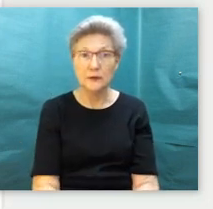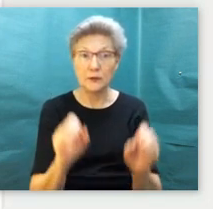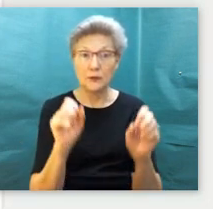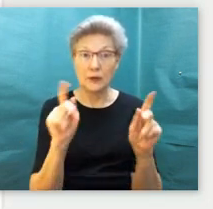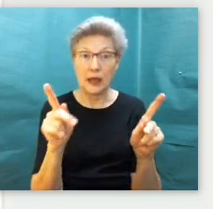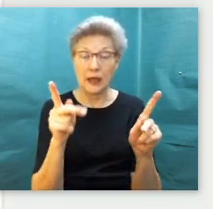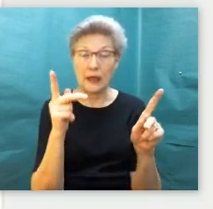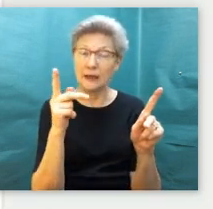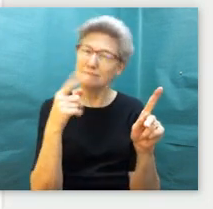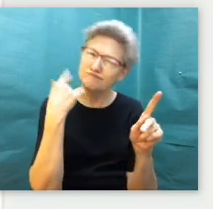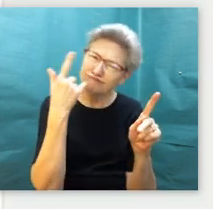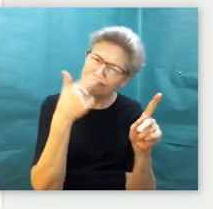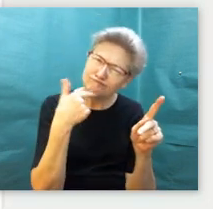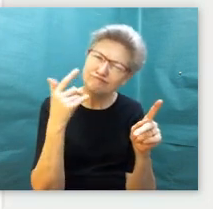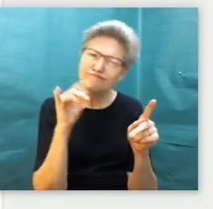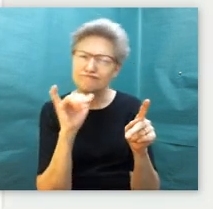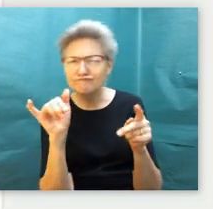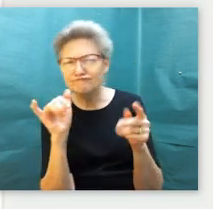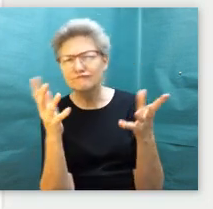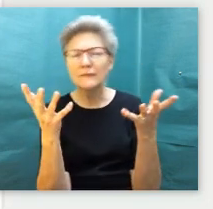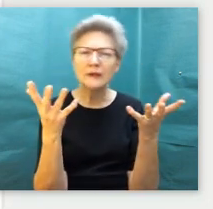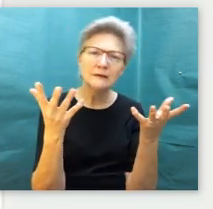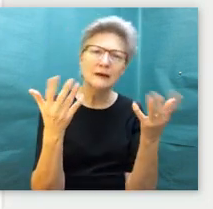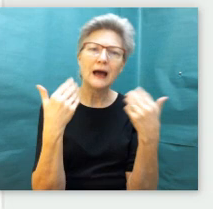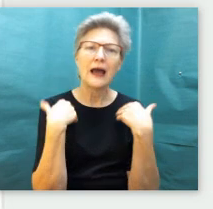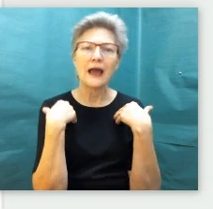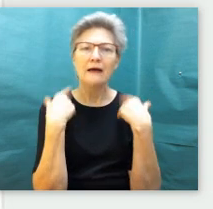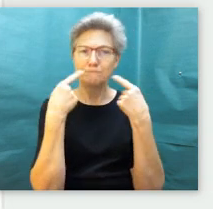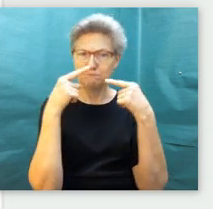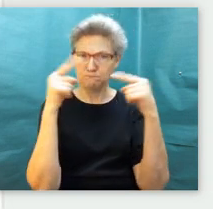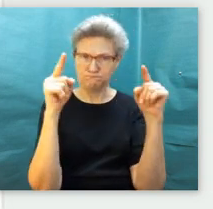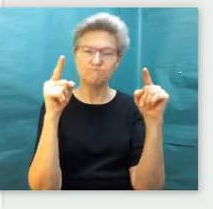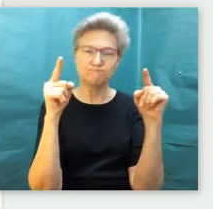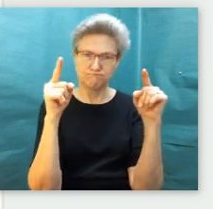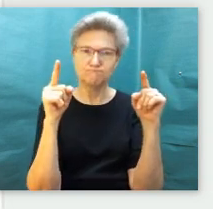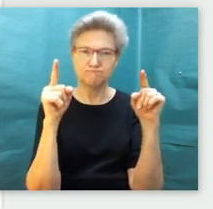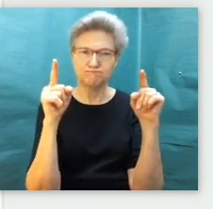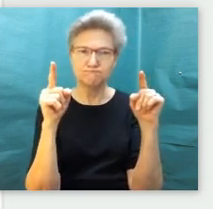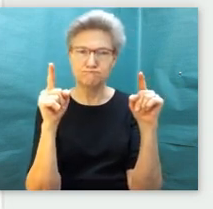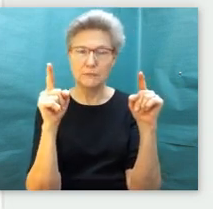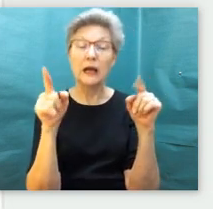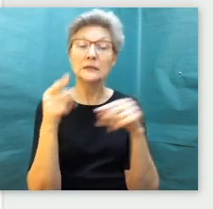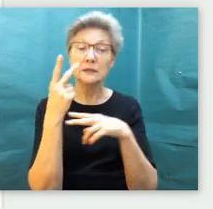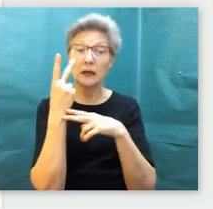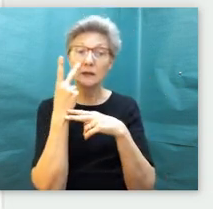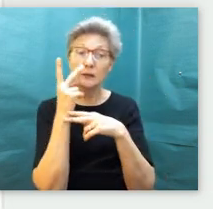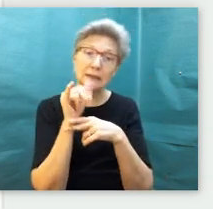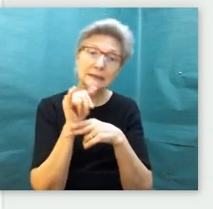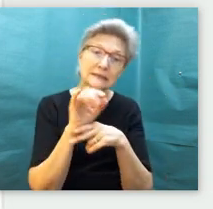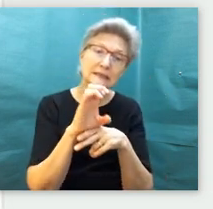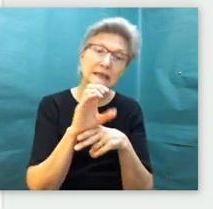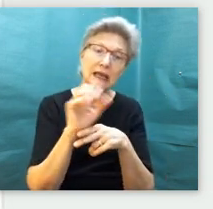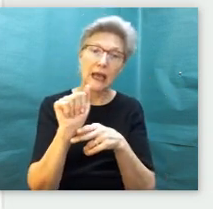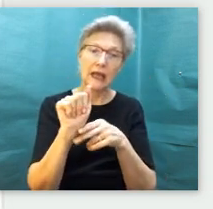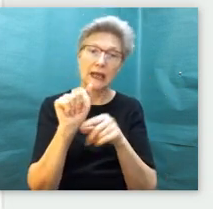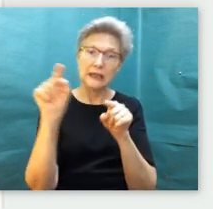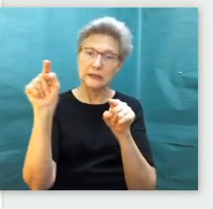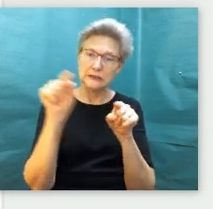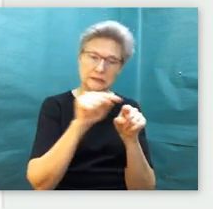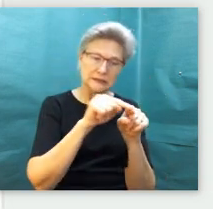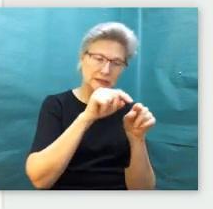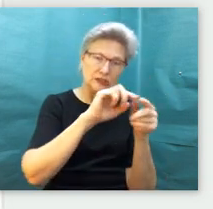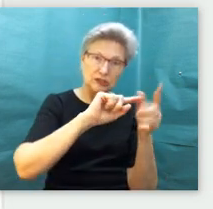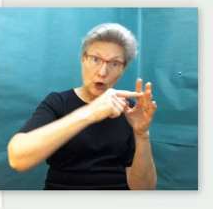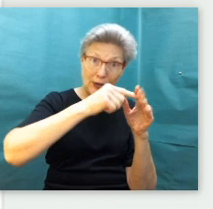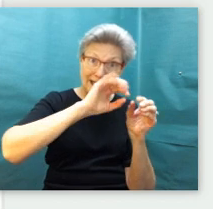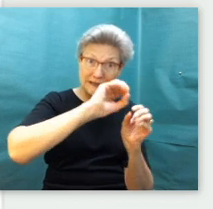Okay, looks like I have accomplished that. Now, as I look again, CA is lined up with 0.